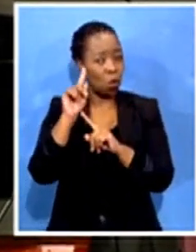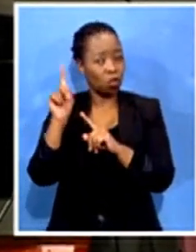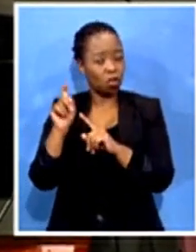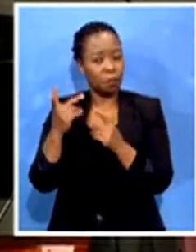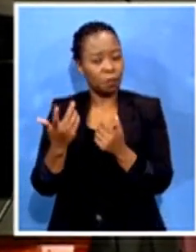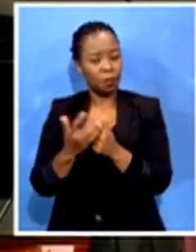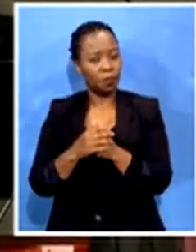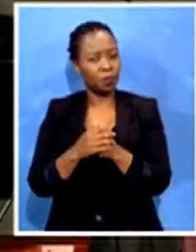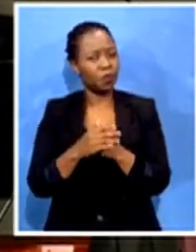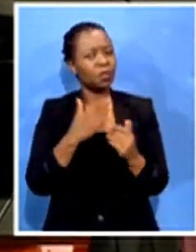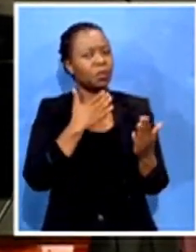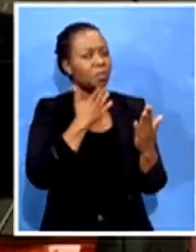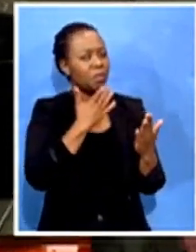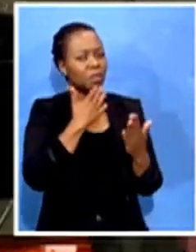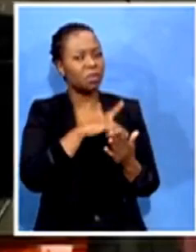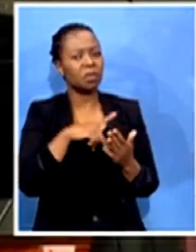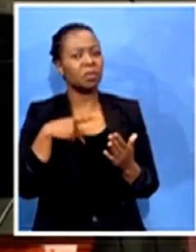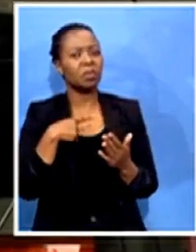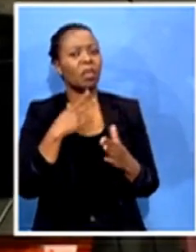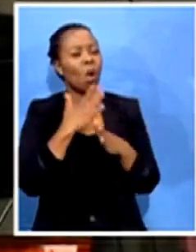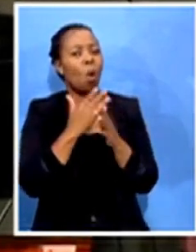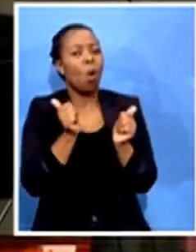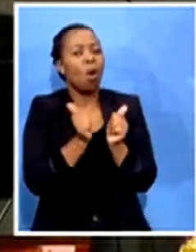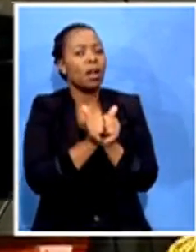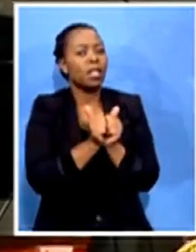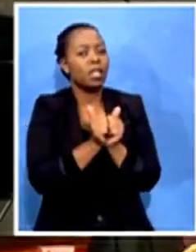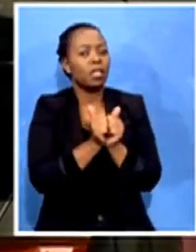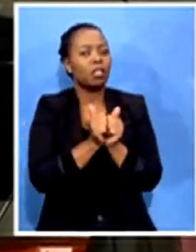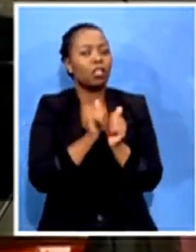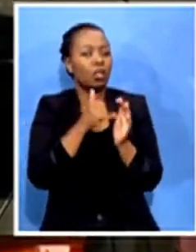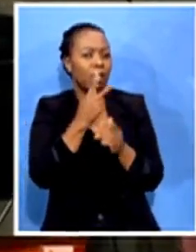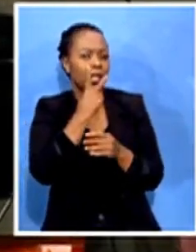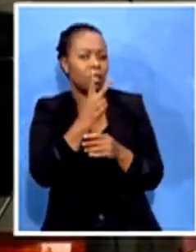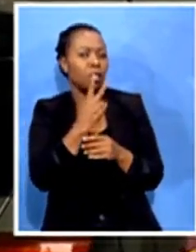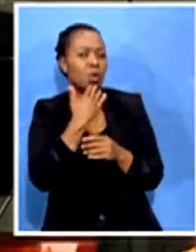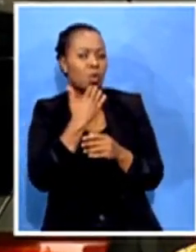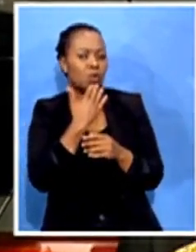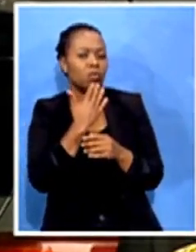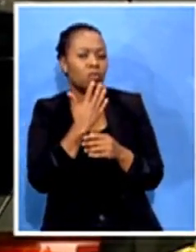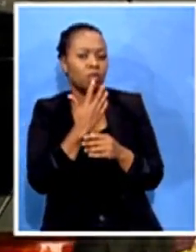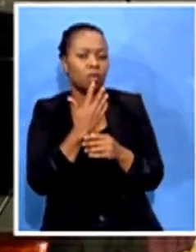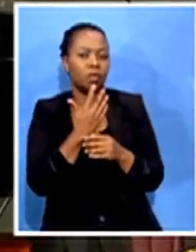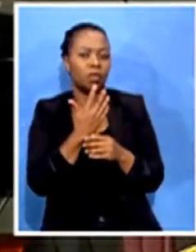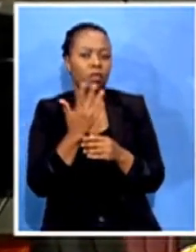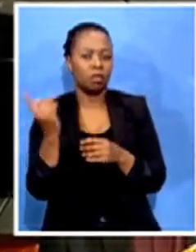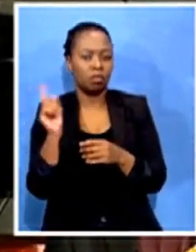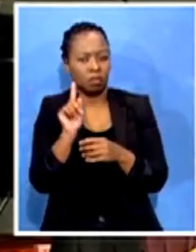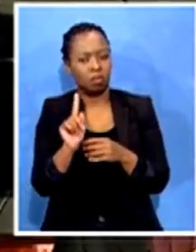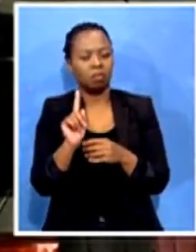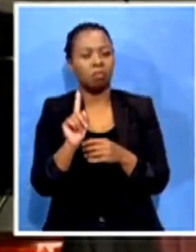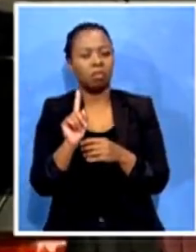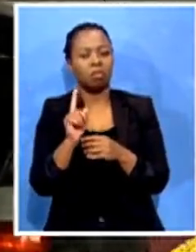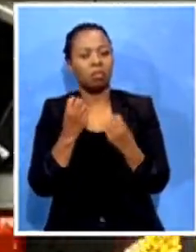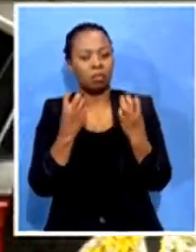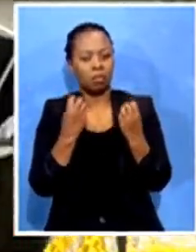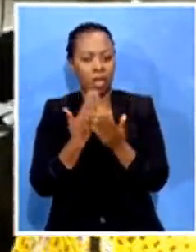just say who we are and where we come from. So it will be yourself, and yourself, and then myself is back. And number